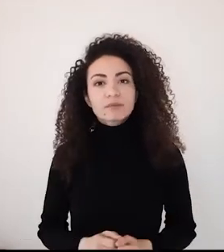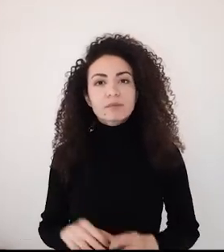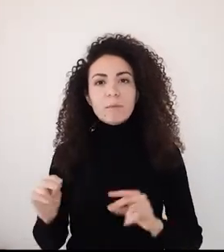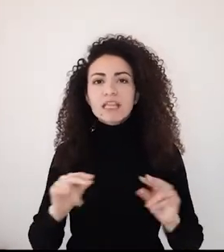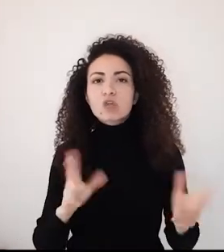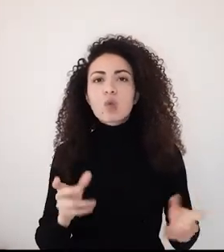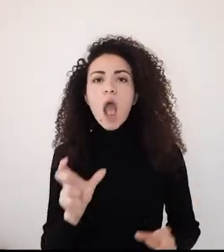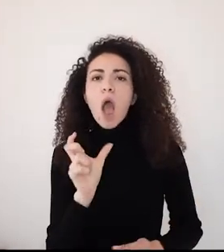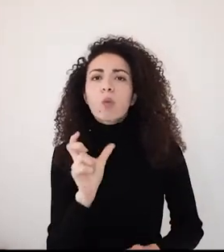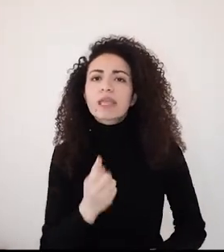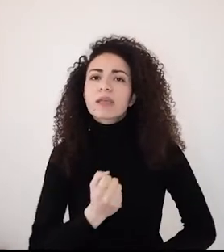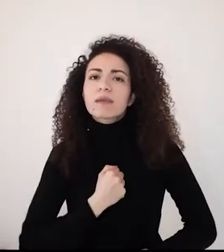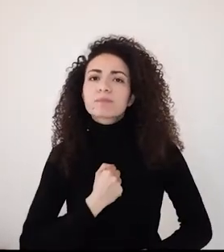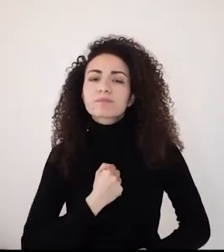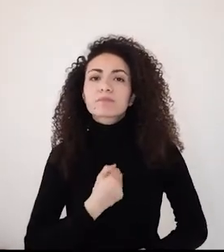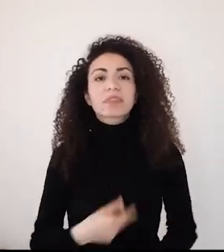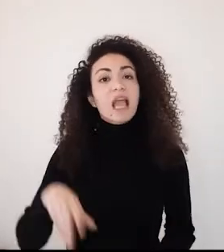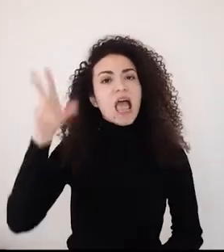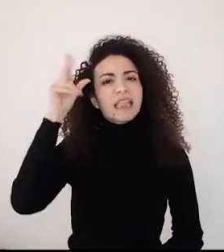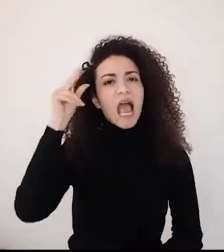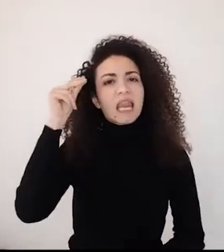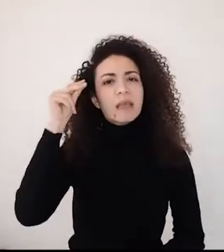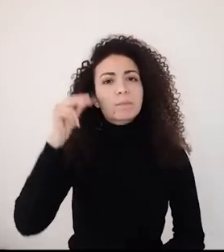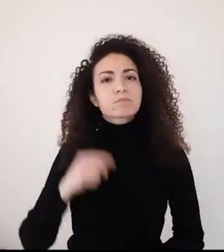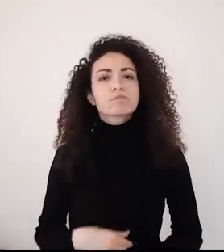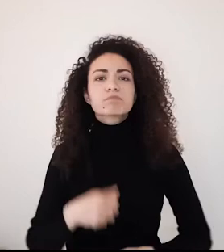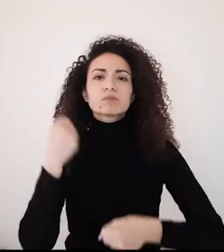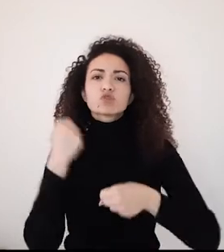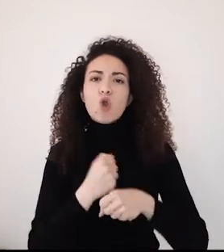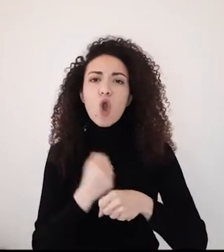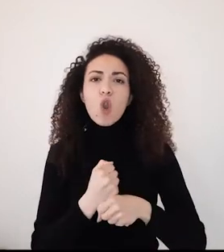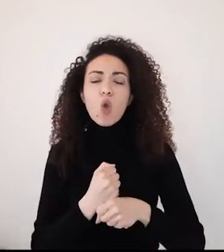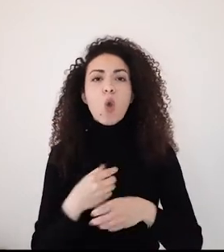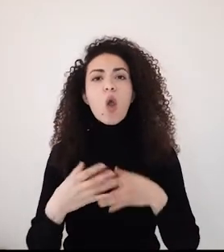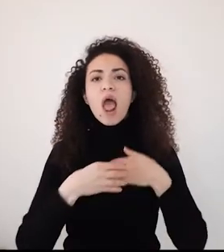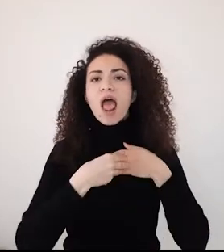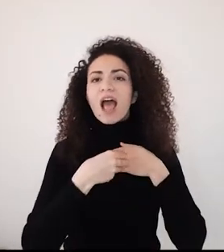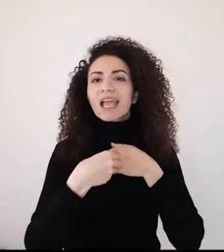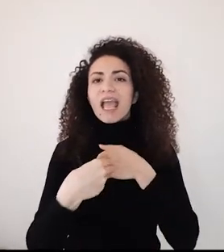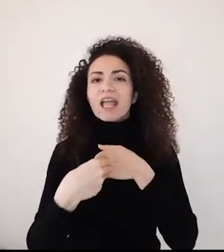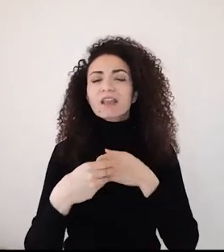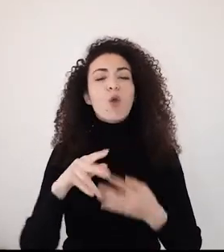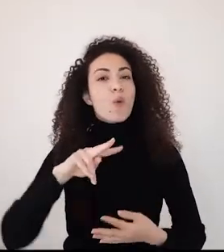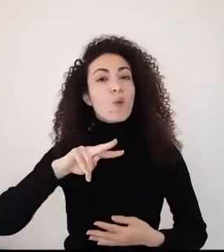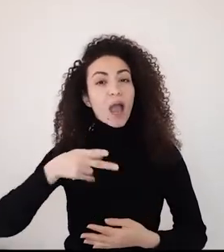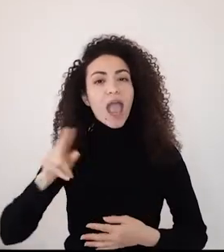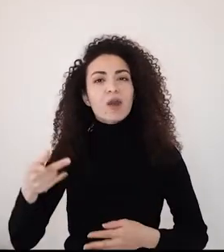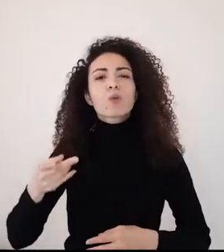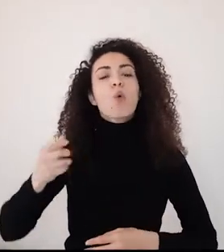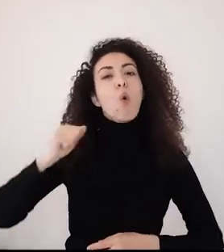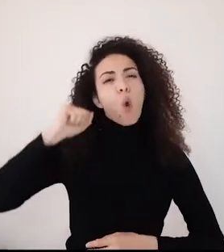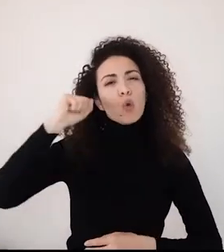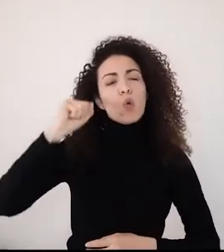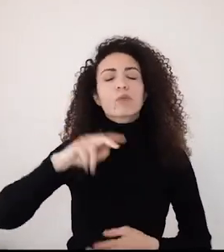identities, education and employability, leadership and professional development, and